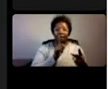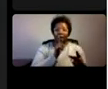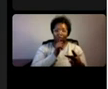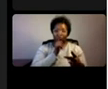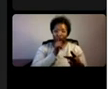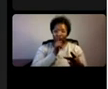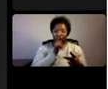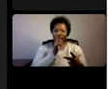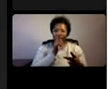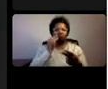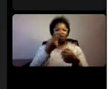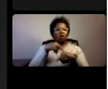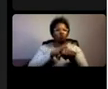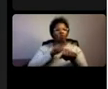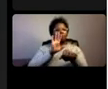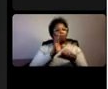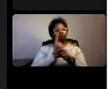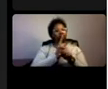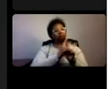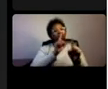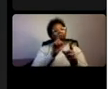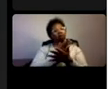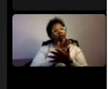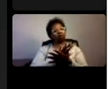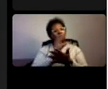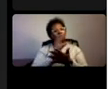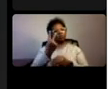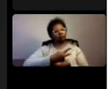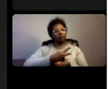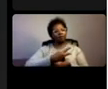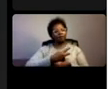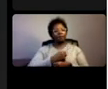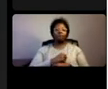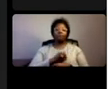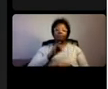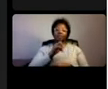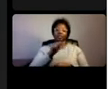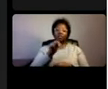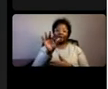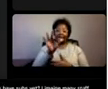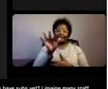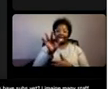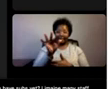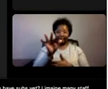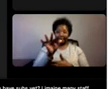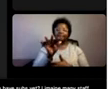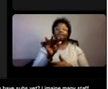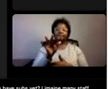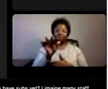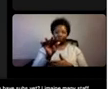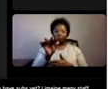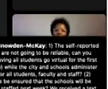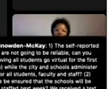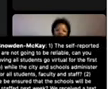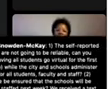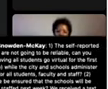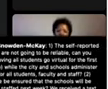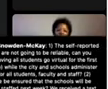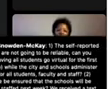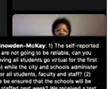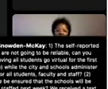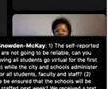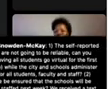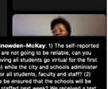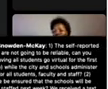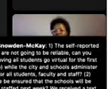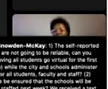would normally receive if school were in session those 2 days. And then on January the 5th, we're going to return to full meal service at